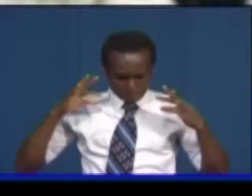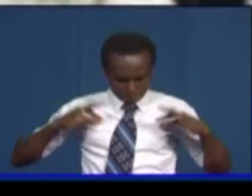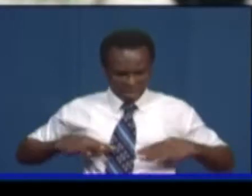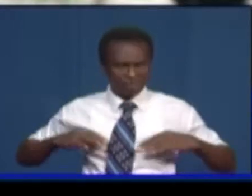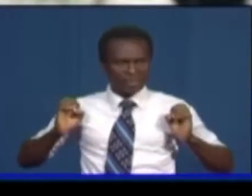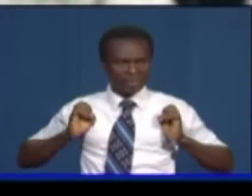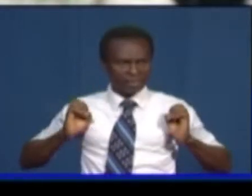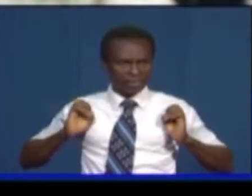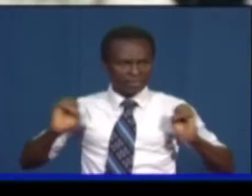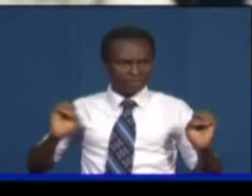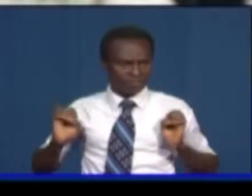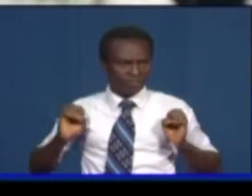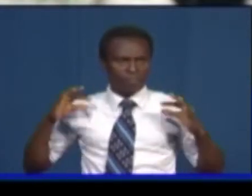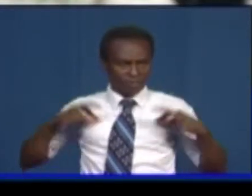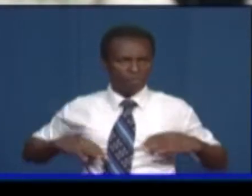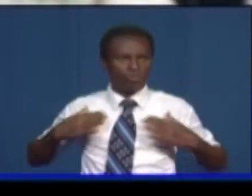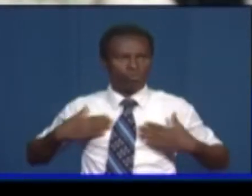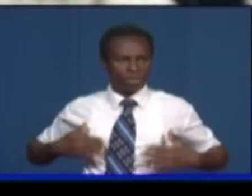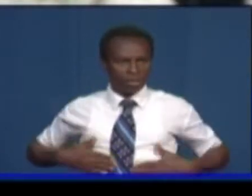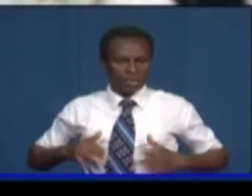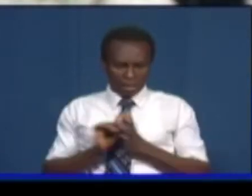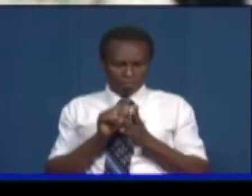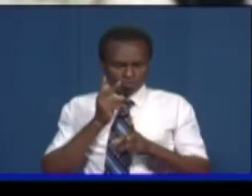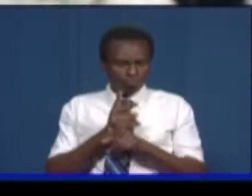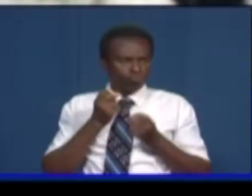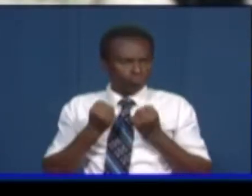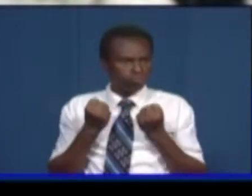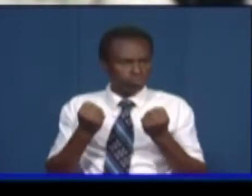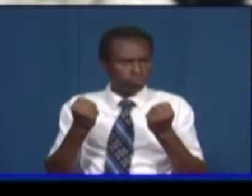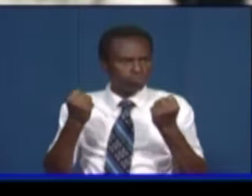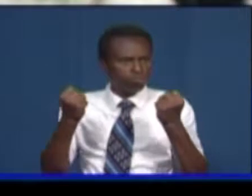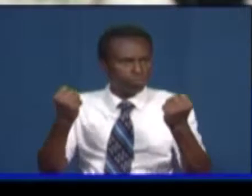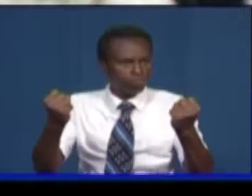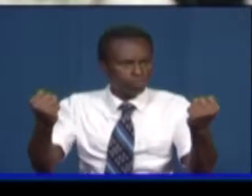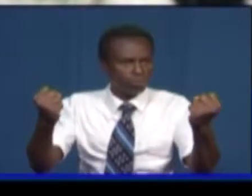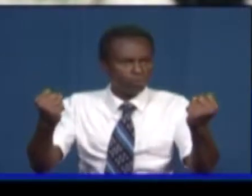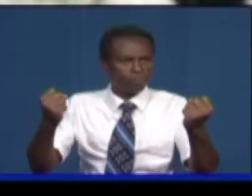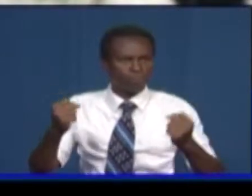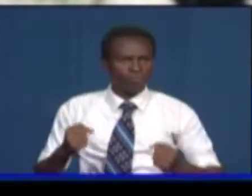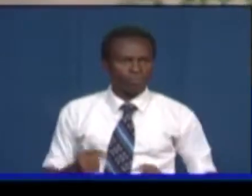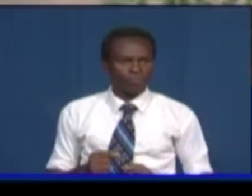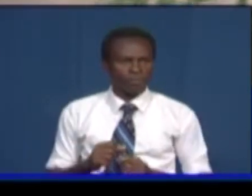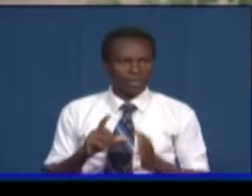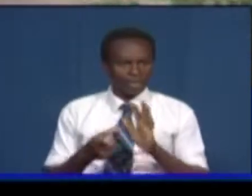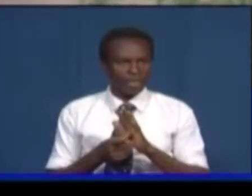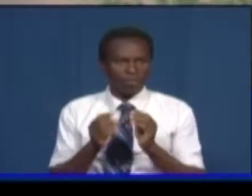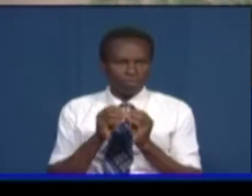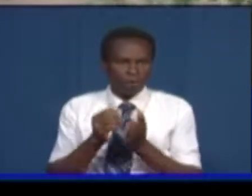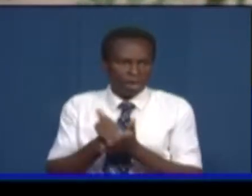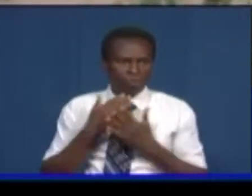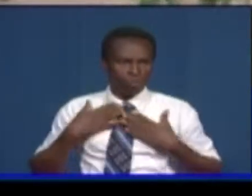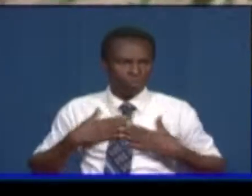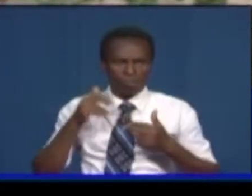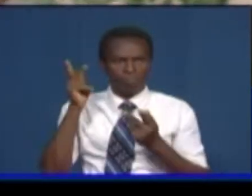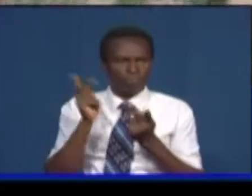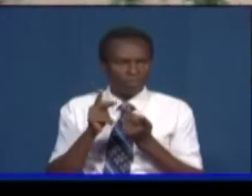because it helps to, you know, keep you fit. Apart from that, it helps burn calories. Can't overstate how important it